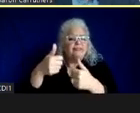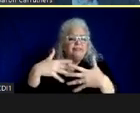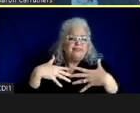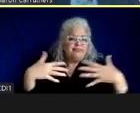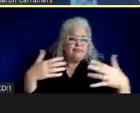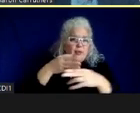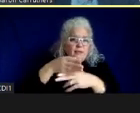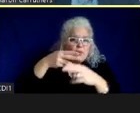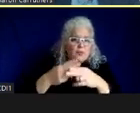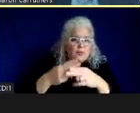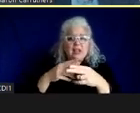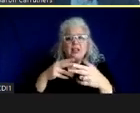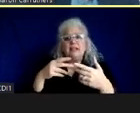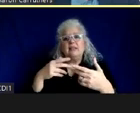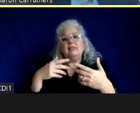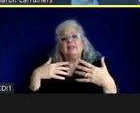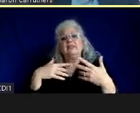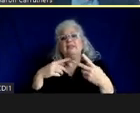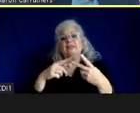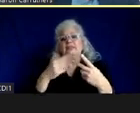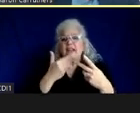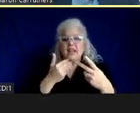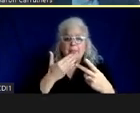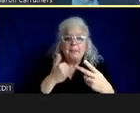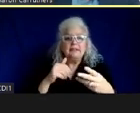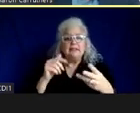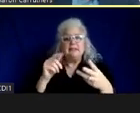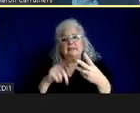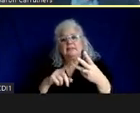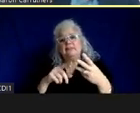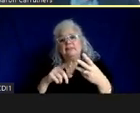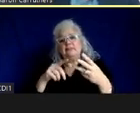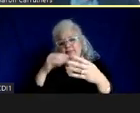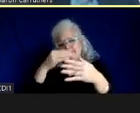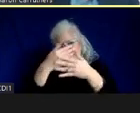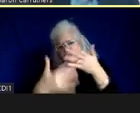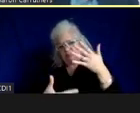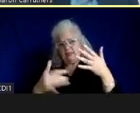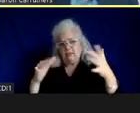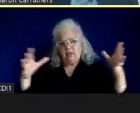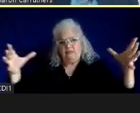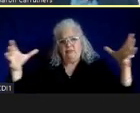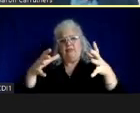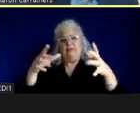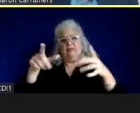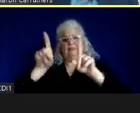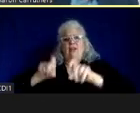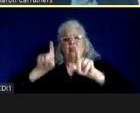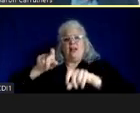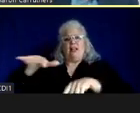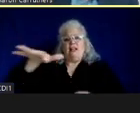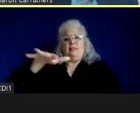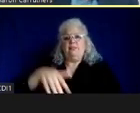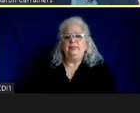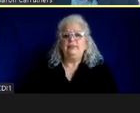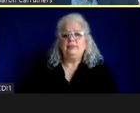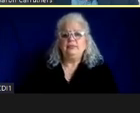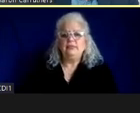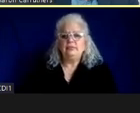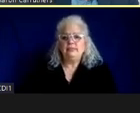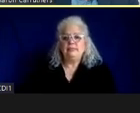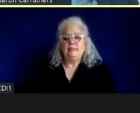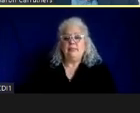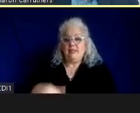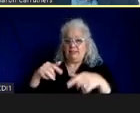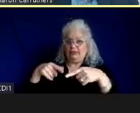safe. Their children were not included in the clinical trials. Therefore, the Pfizer vaccine is approved for people 16 and over.